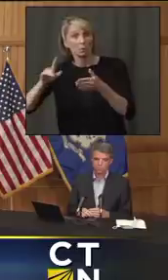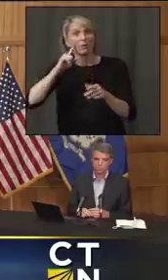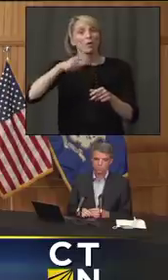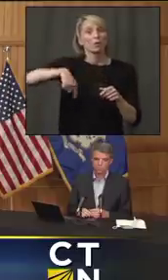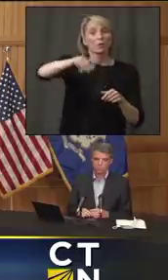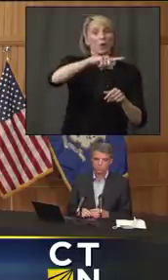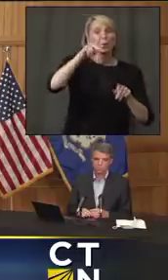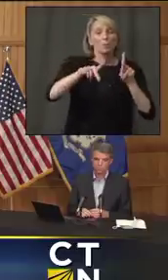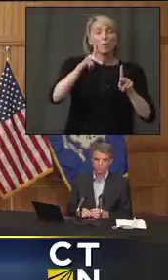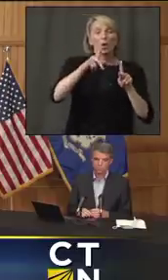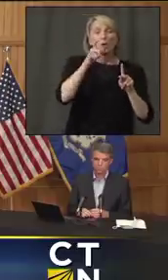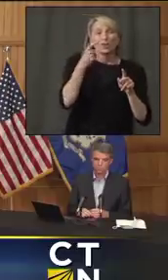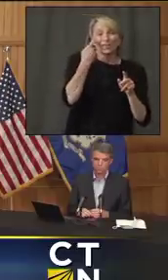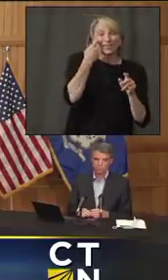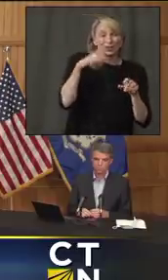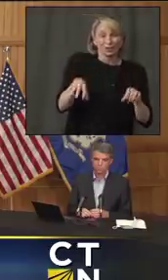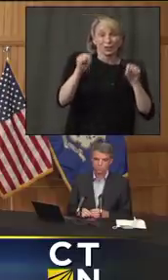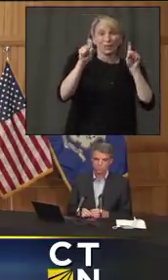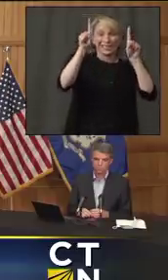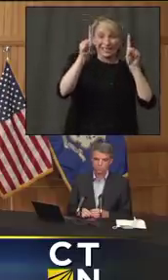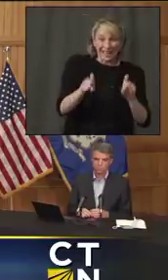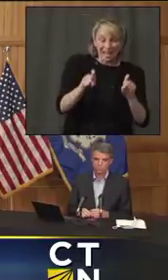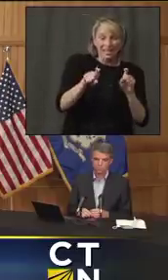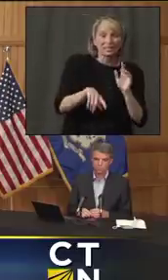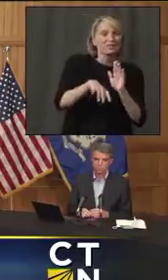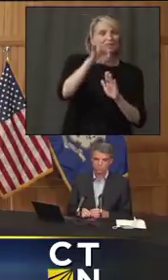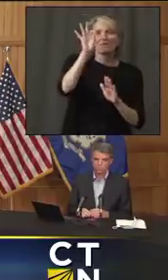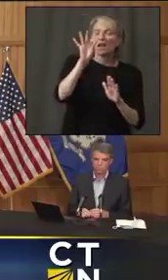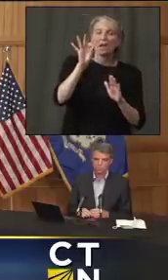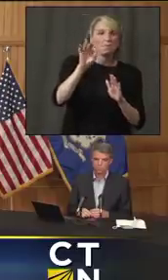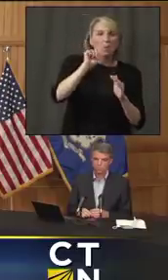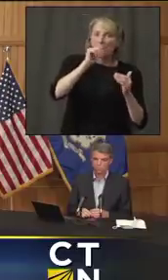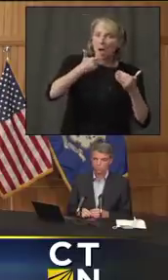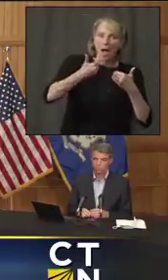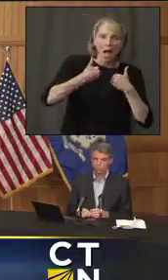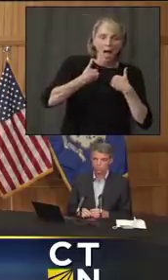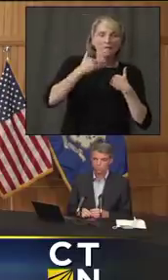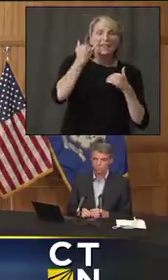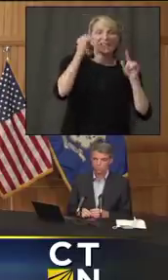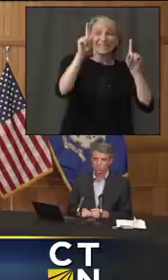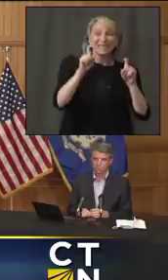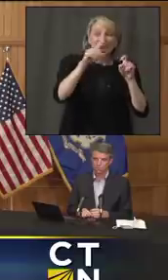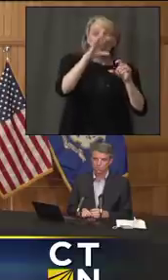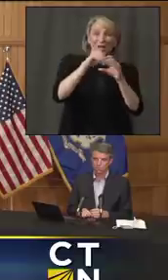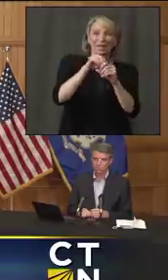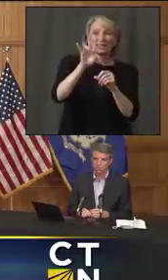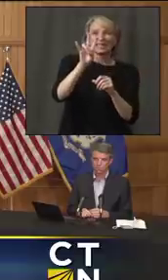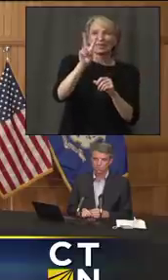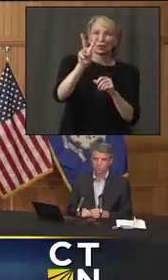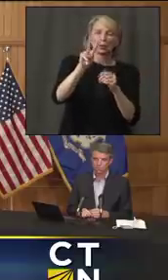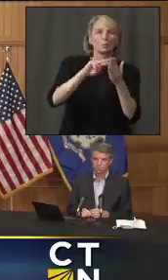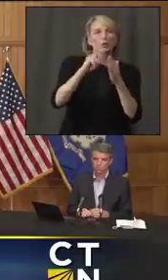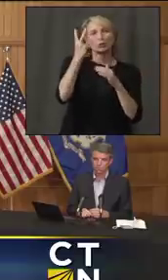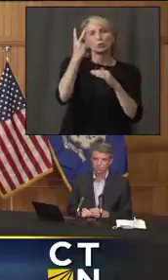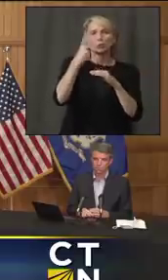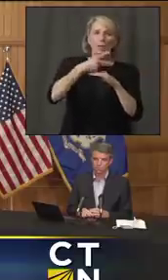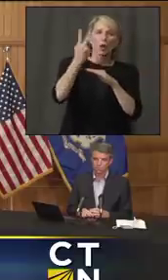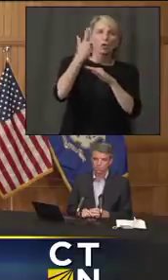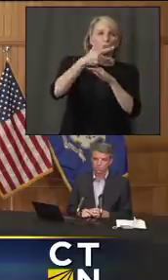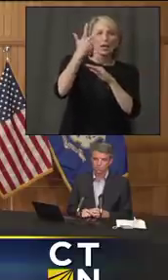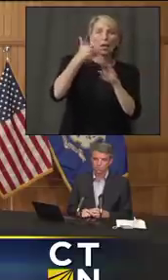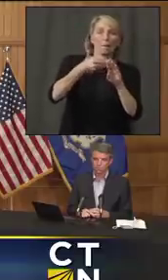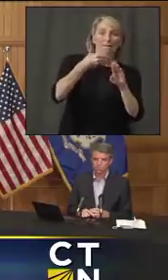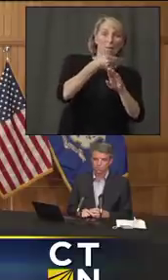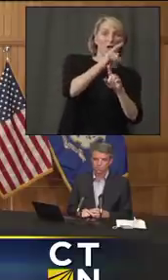I believe you were referring to a 72-hour period, and if there is no agreement with New York and New Jersey,